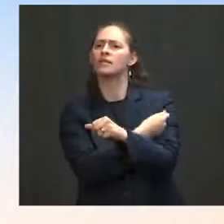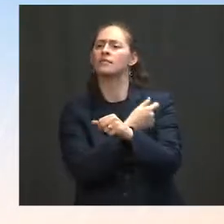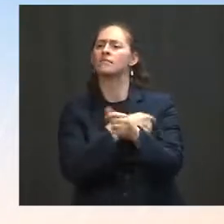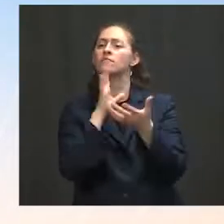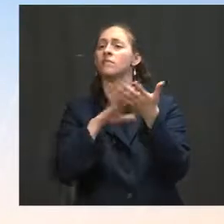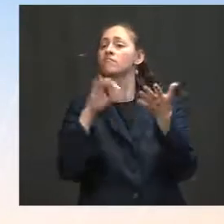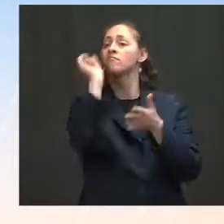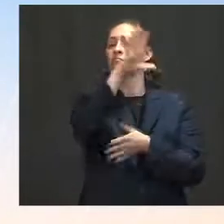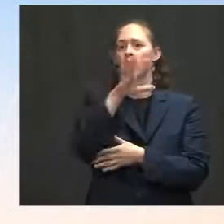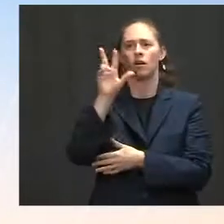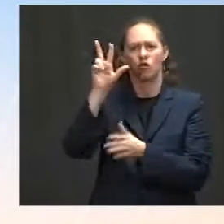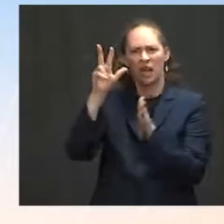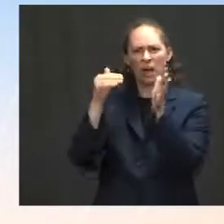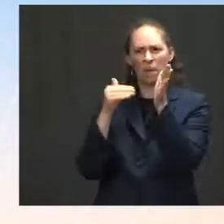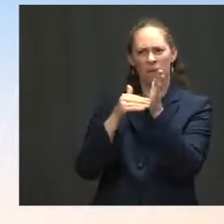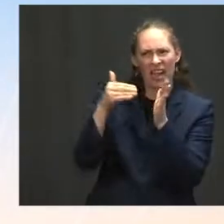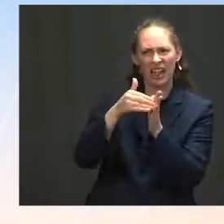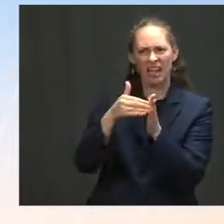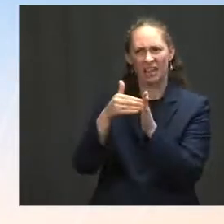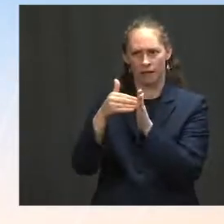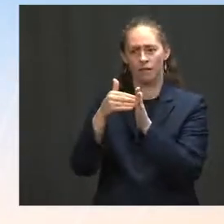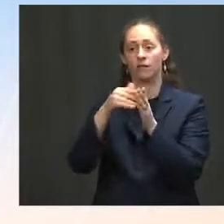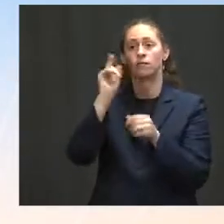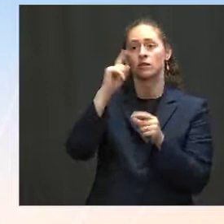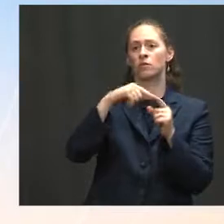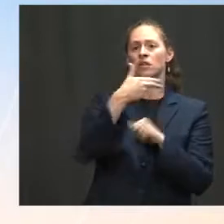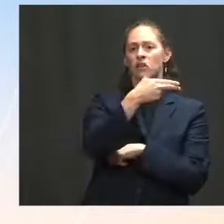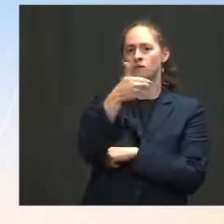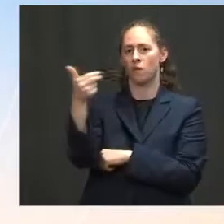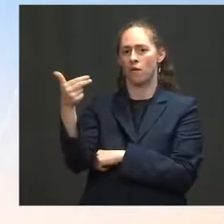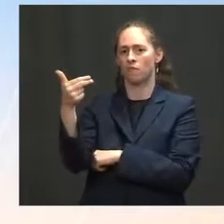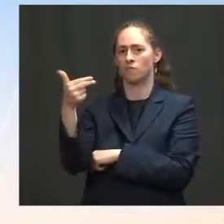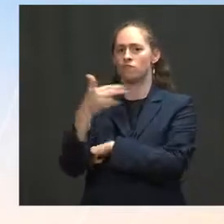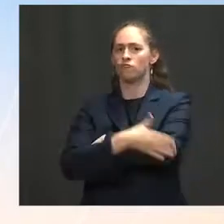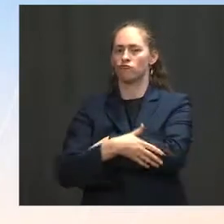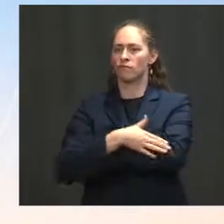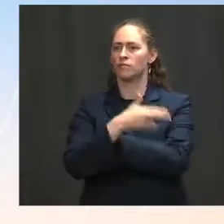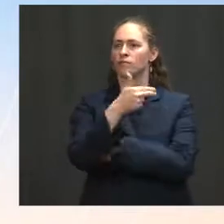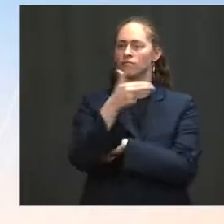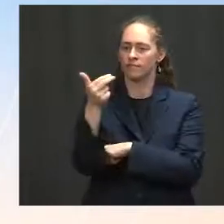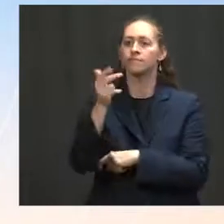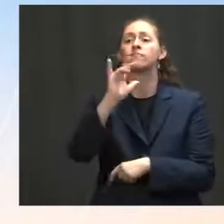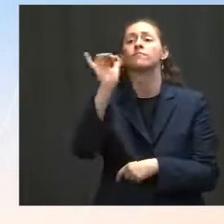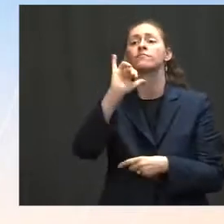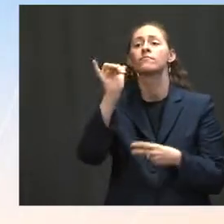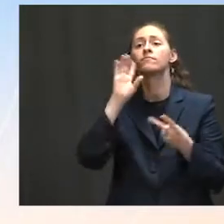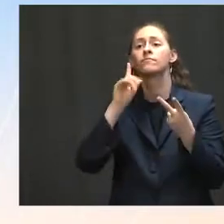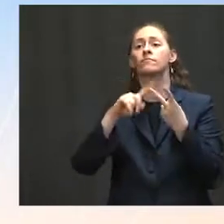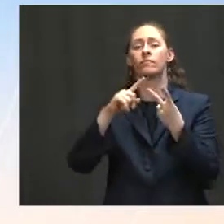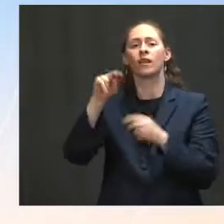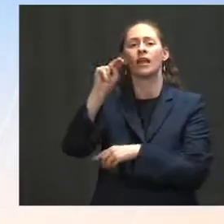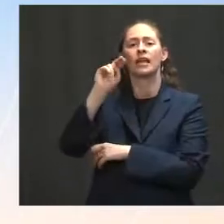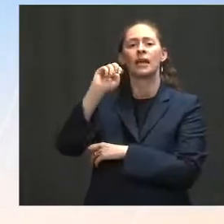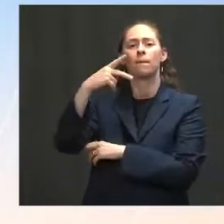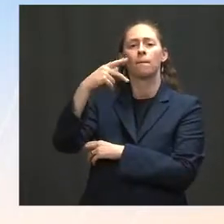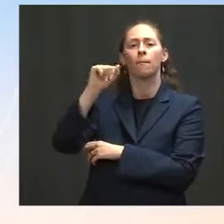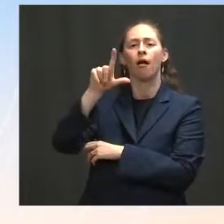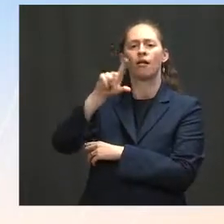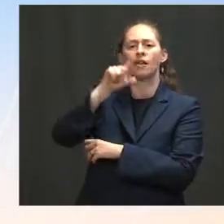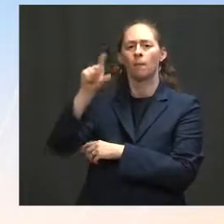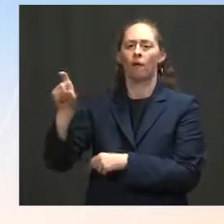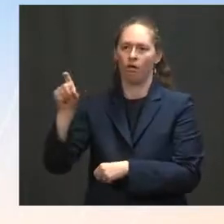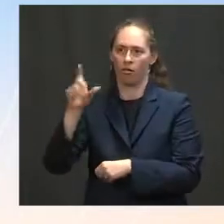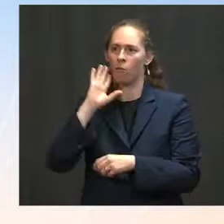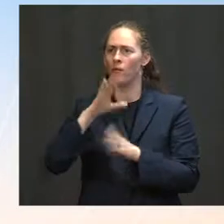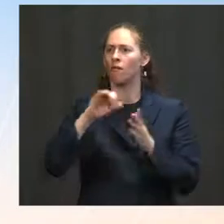to Nepal, 500,000 doses to Moldova, and 500,000 doses to Bhutan. With these shipments in this week alone, we have sent